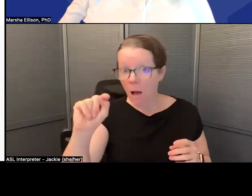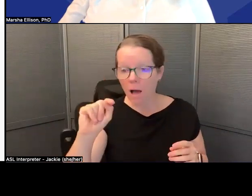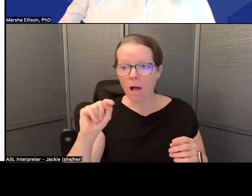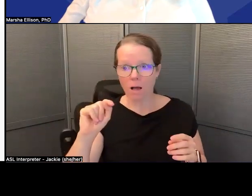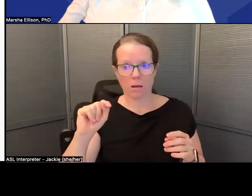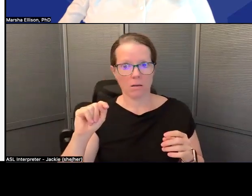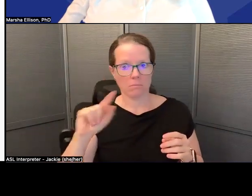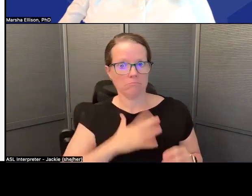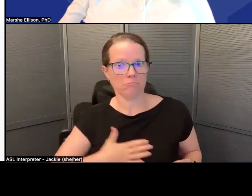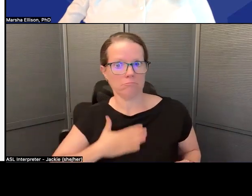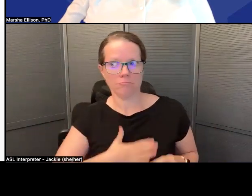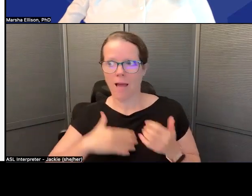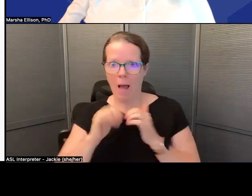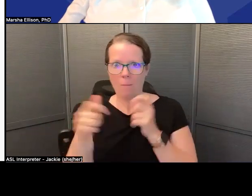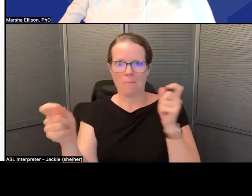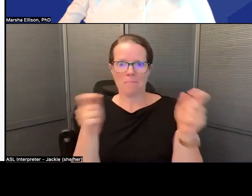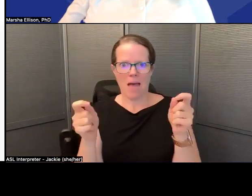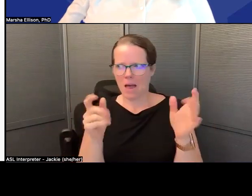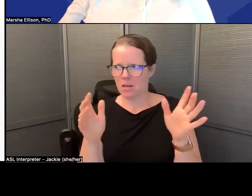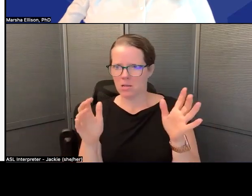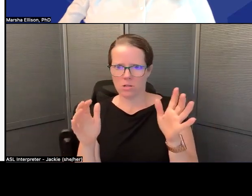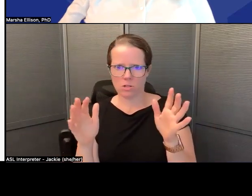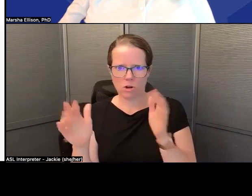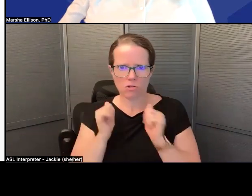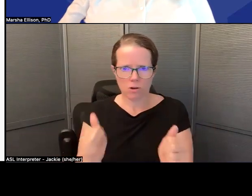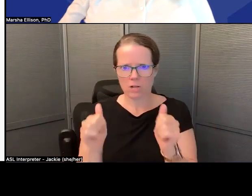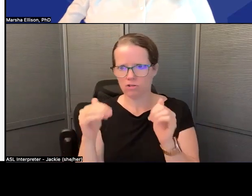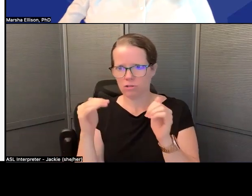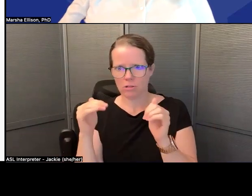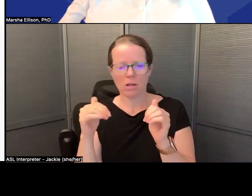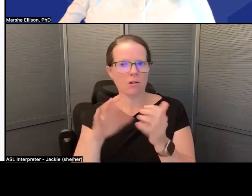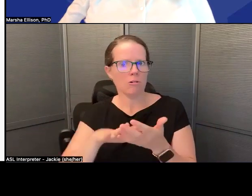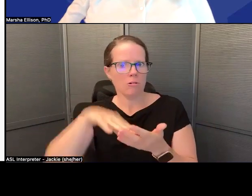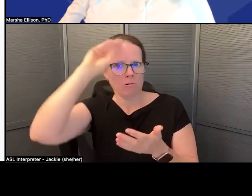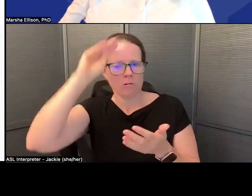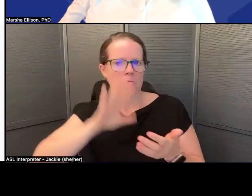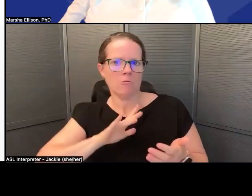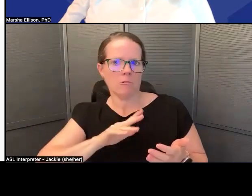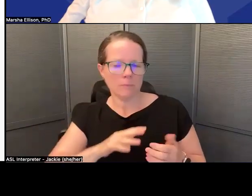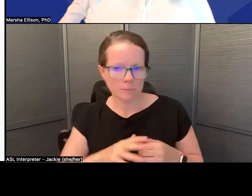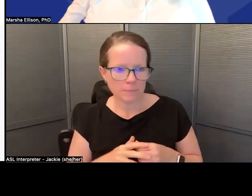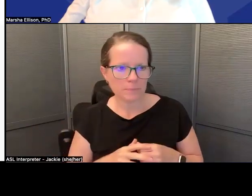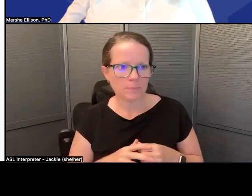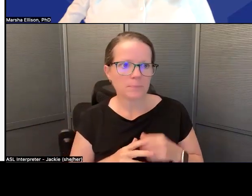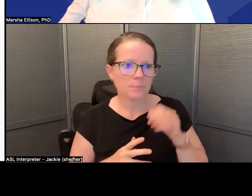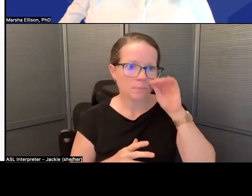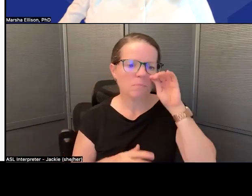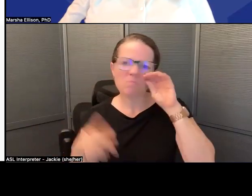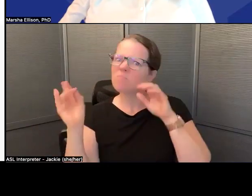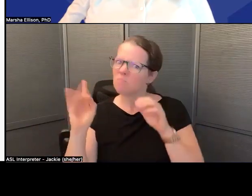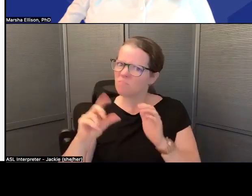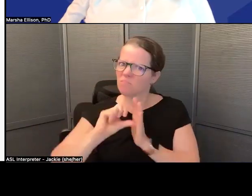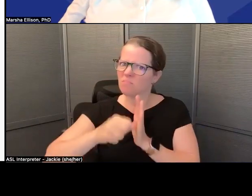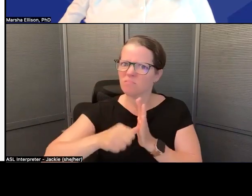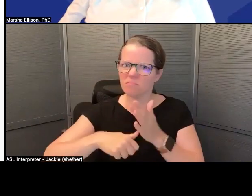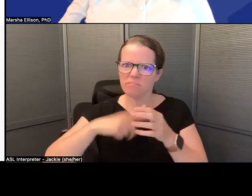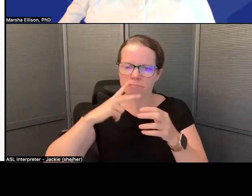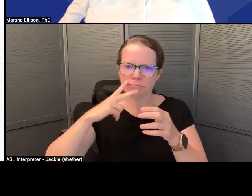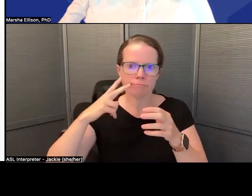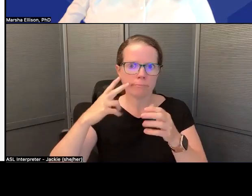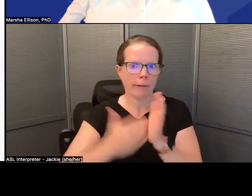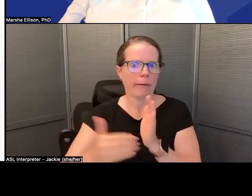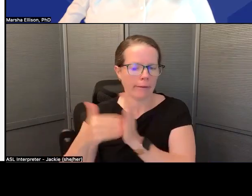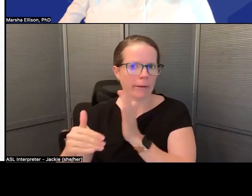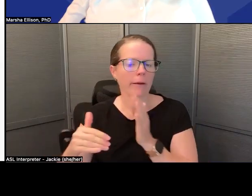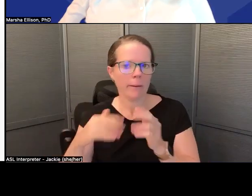There was quite an emphasis on the value of the dialectical behavioral therapy training that was delivered.